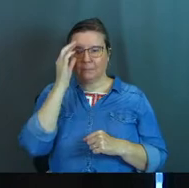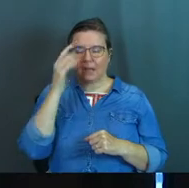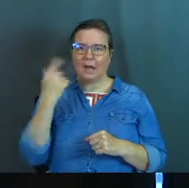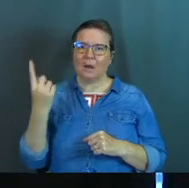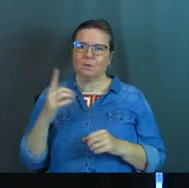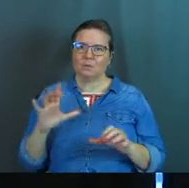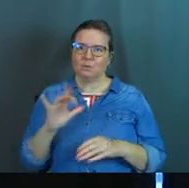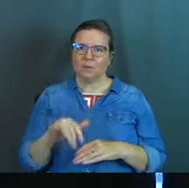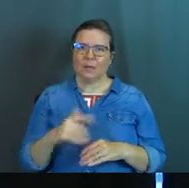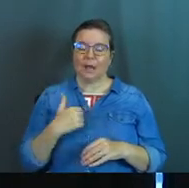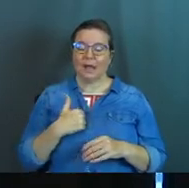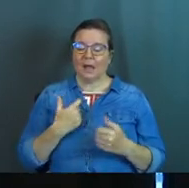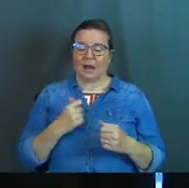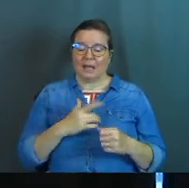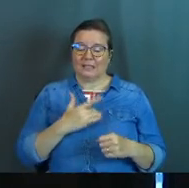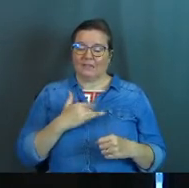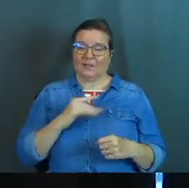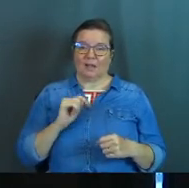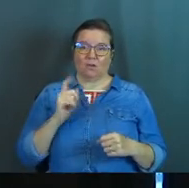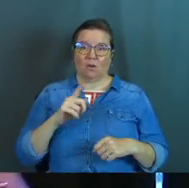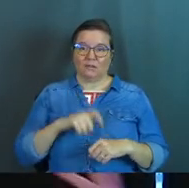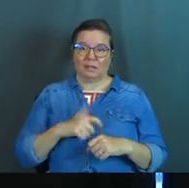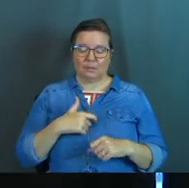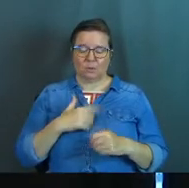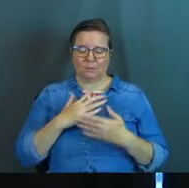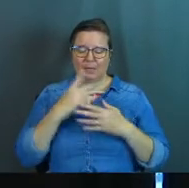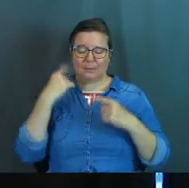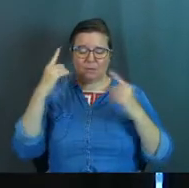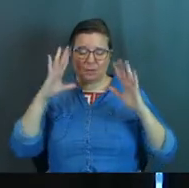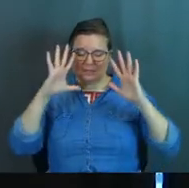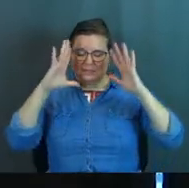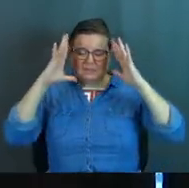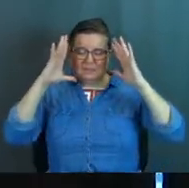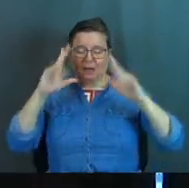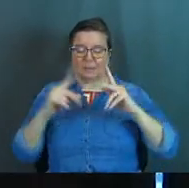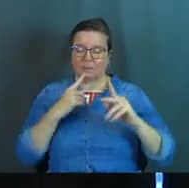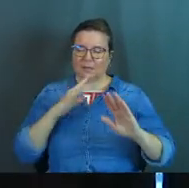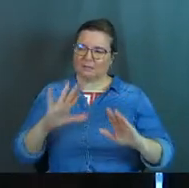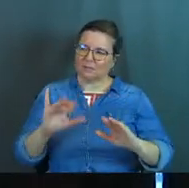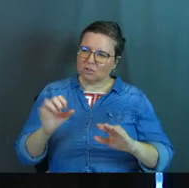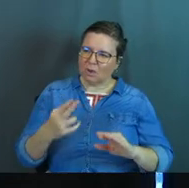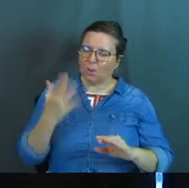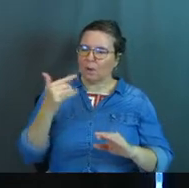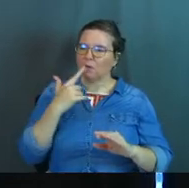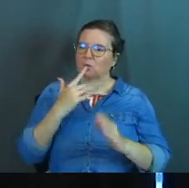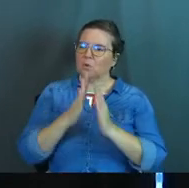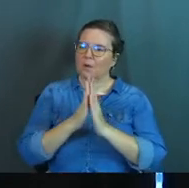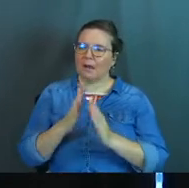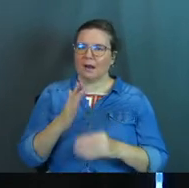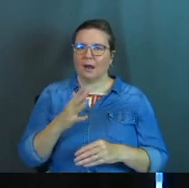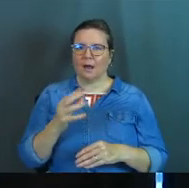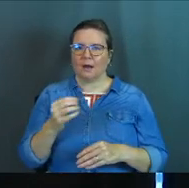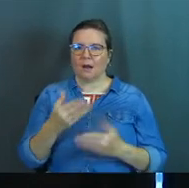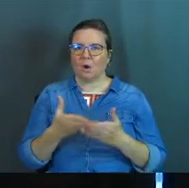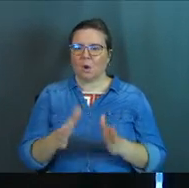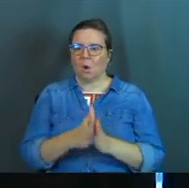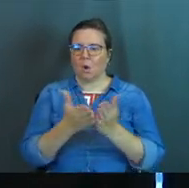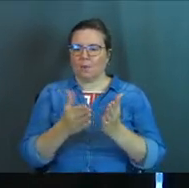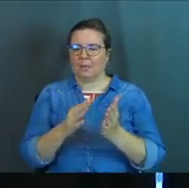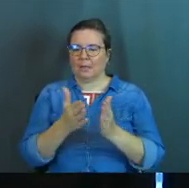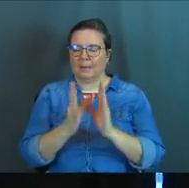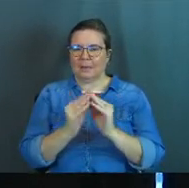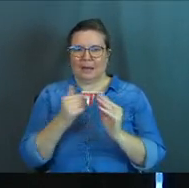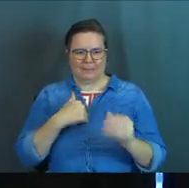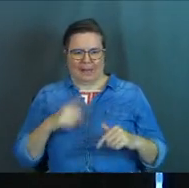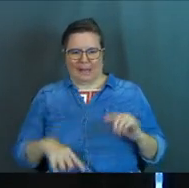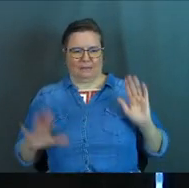I was constantly doing it. And I just felt it all the time. It was driving me crazy. And people would say, hey, Josh, why don't you pray and open up this meeting in